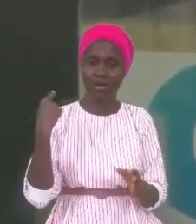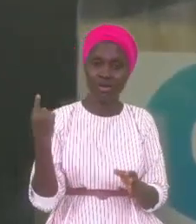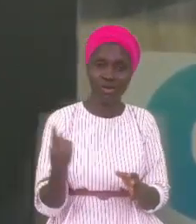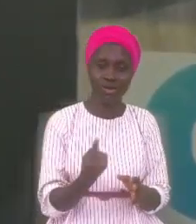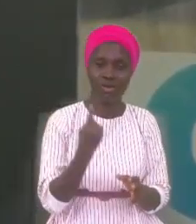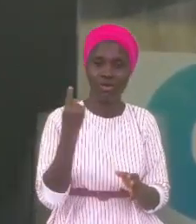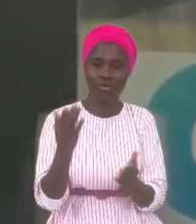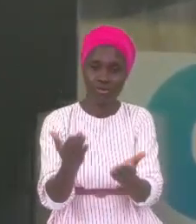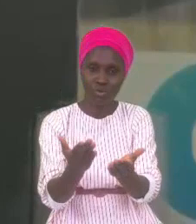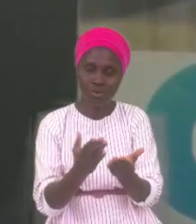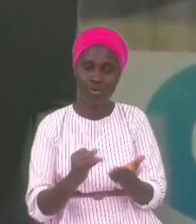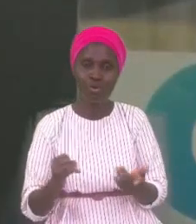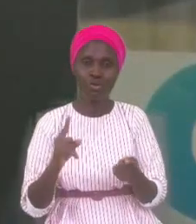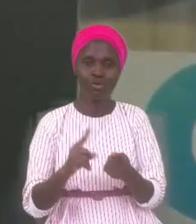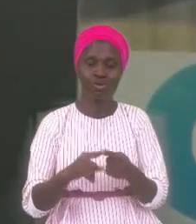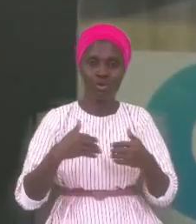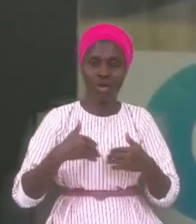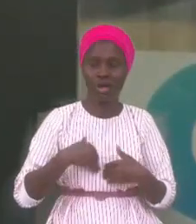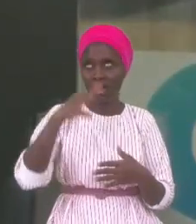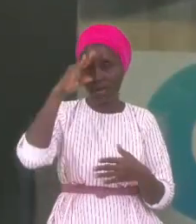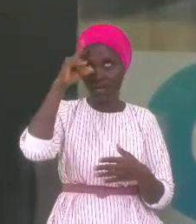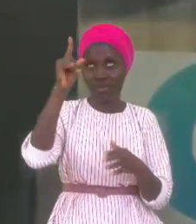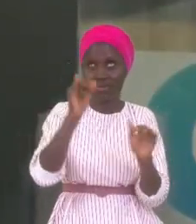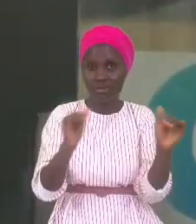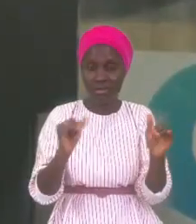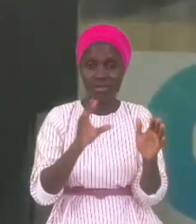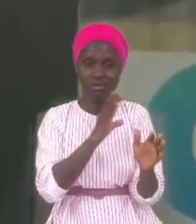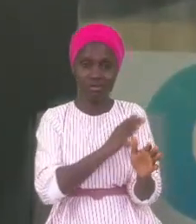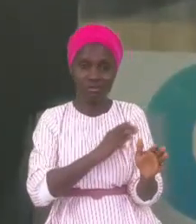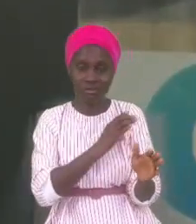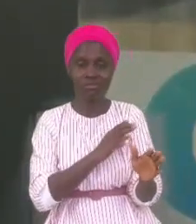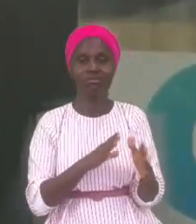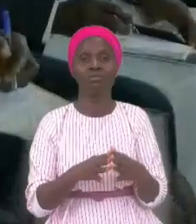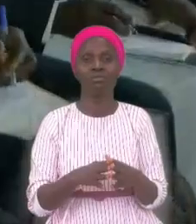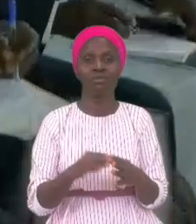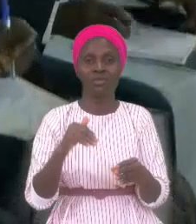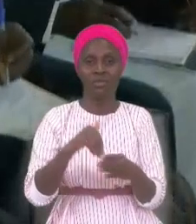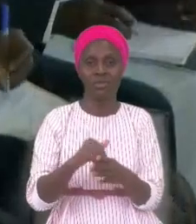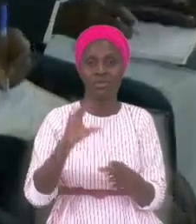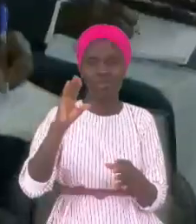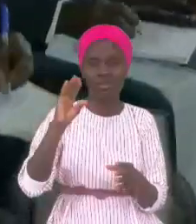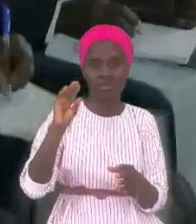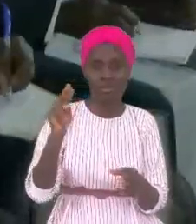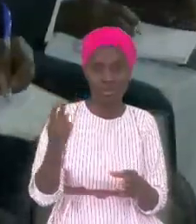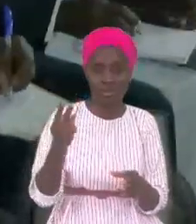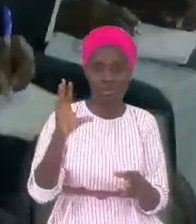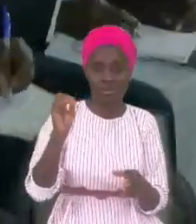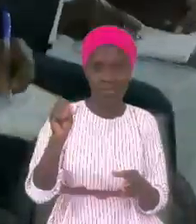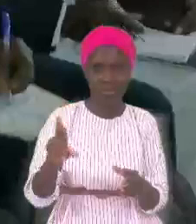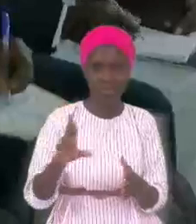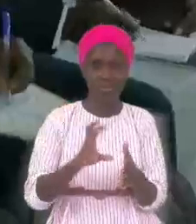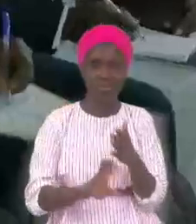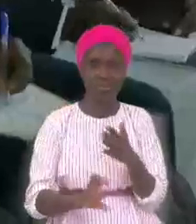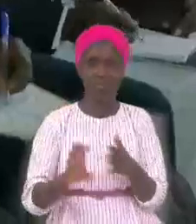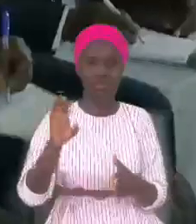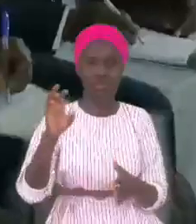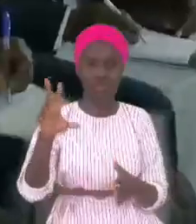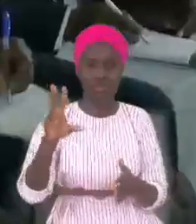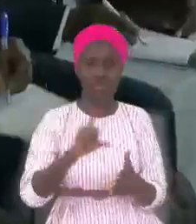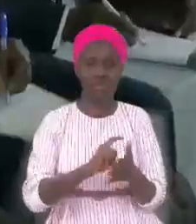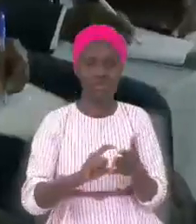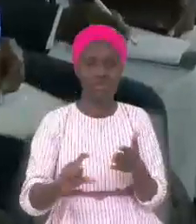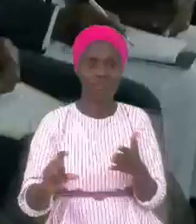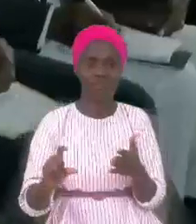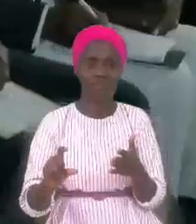his character, everything that he has. In 2 Corinthians chapter 3, and I'm reading from verse 18, 2 Corinthians chapter 3, in